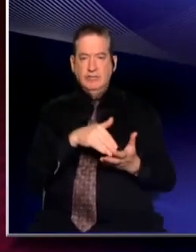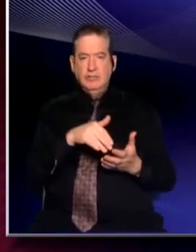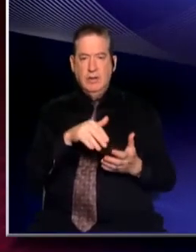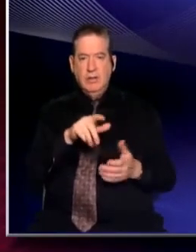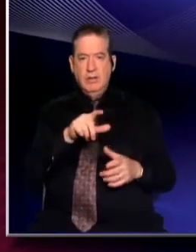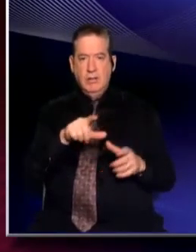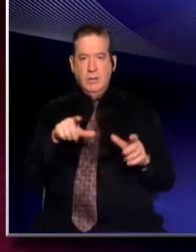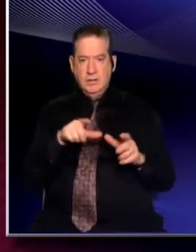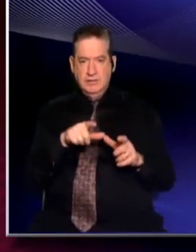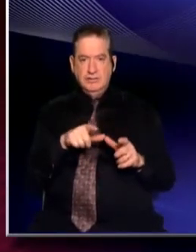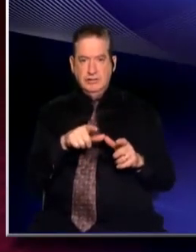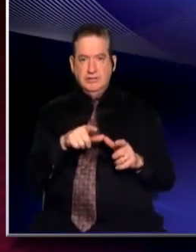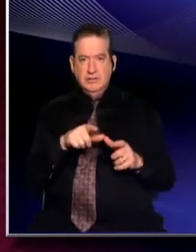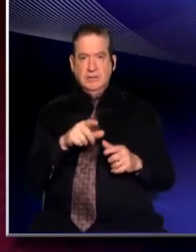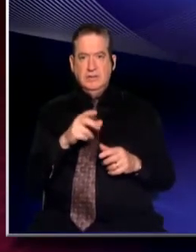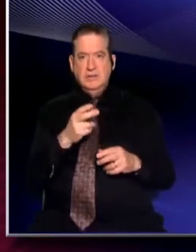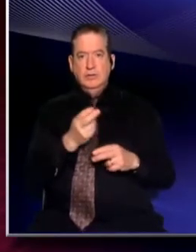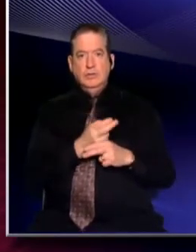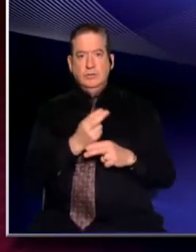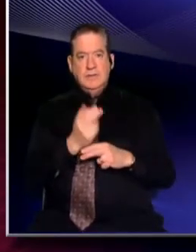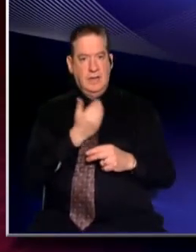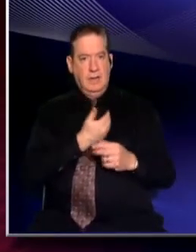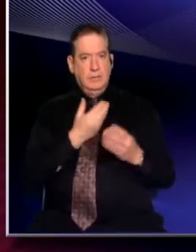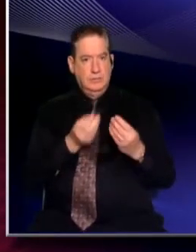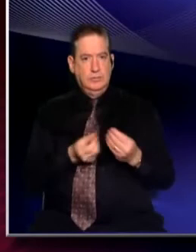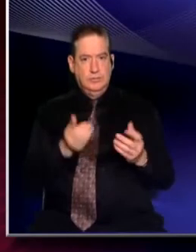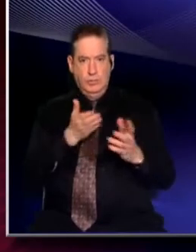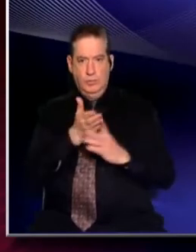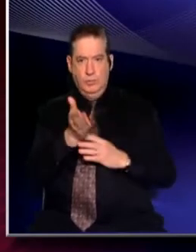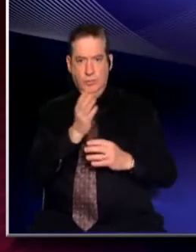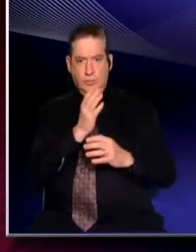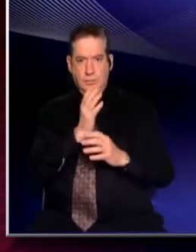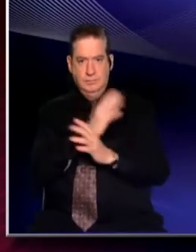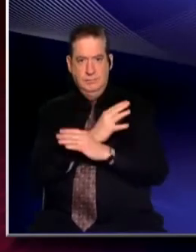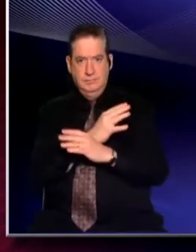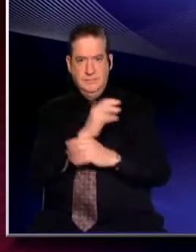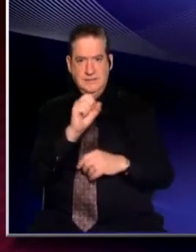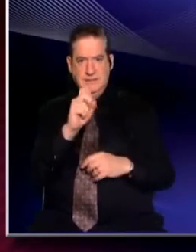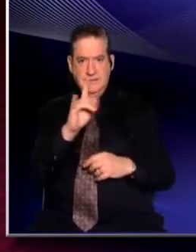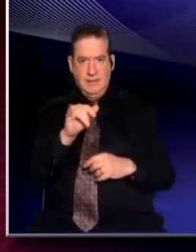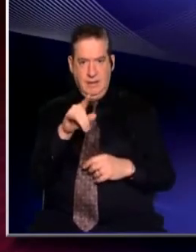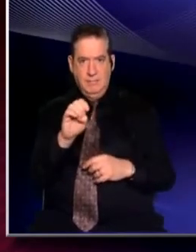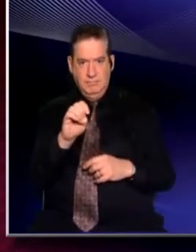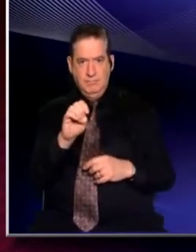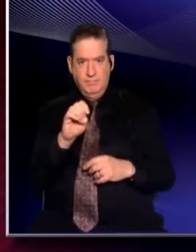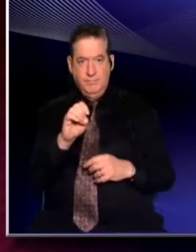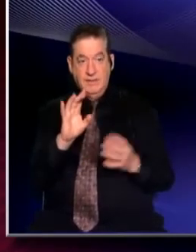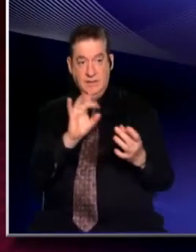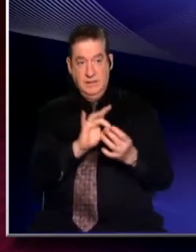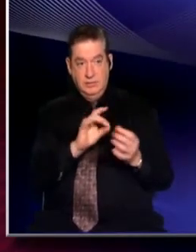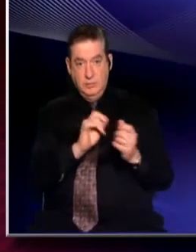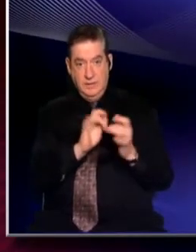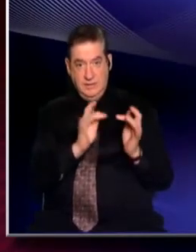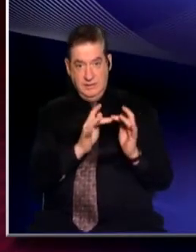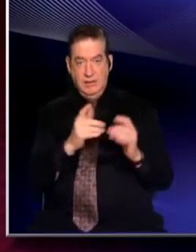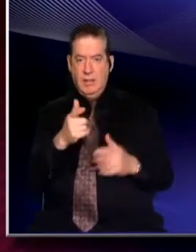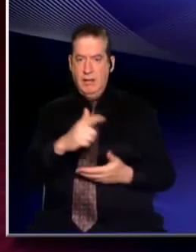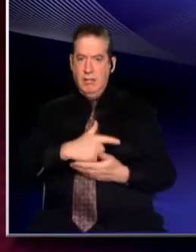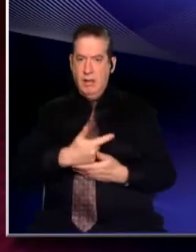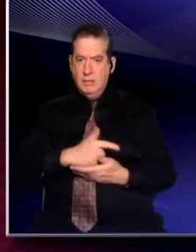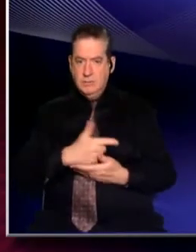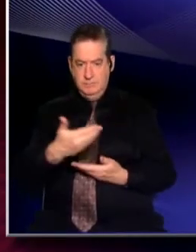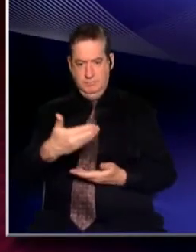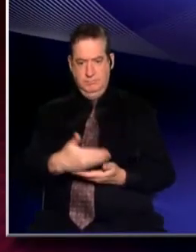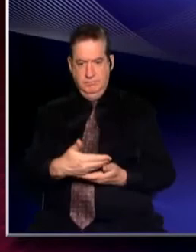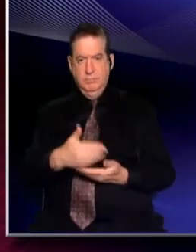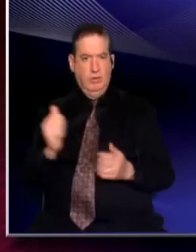location using our solution through Skype with connection to the internet, right? A laptop, for instance. You